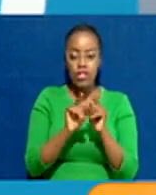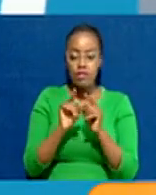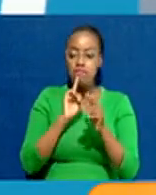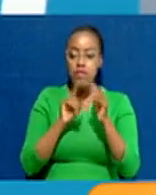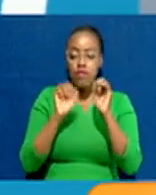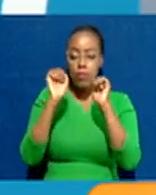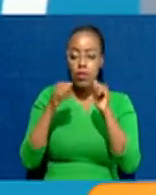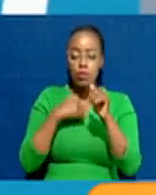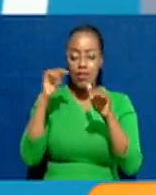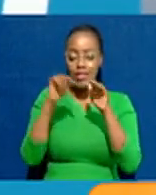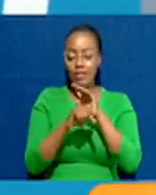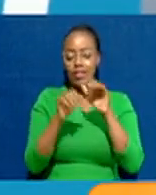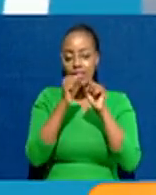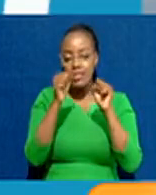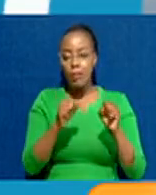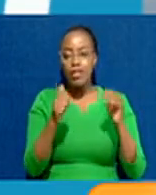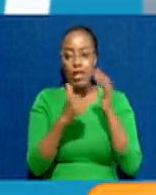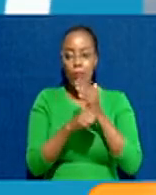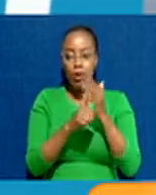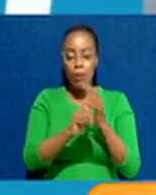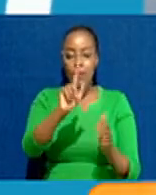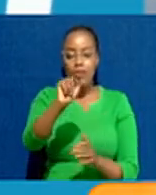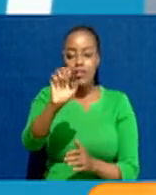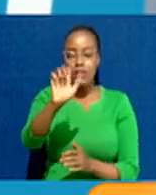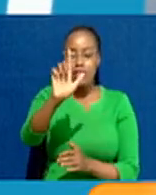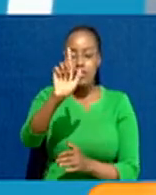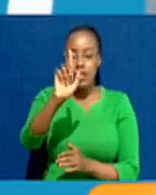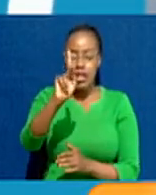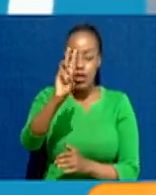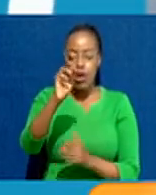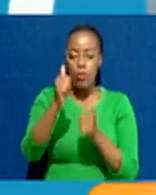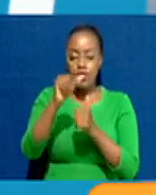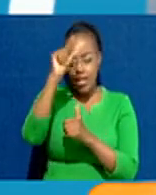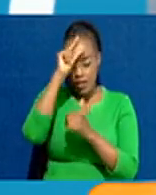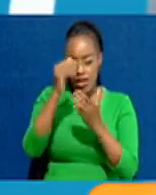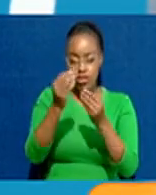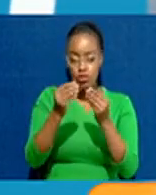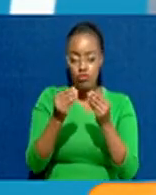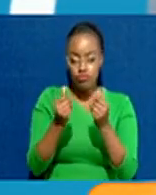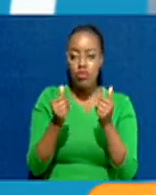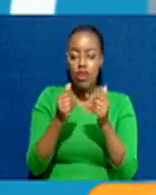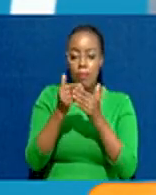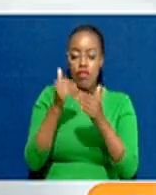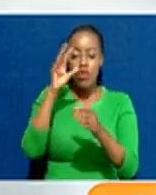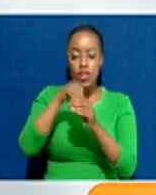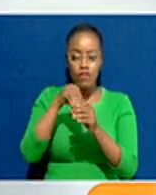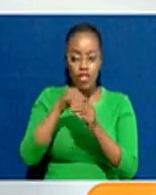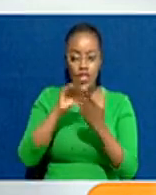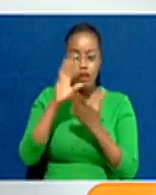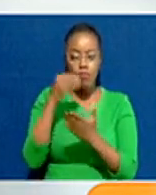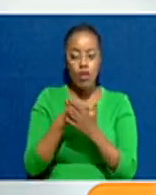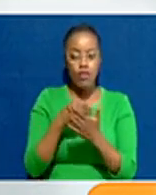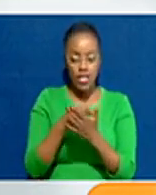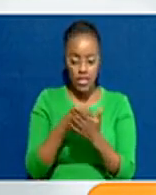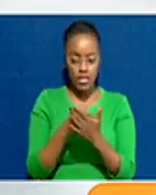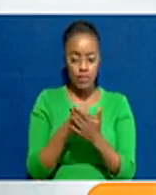there could be deep-rooted systemic problems at Telkom that the government needs to address before investing money into the telco. Telkom sold